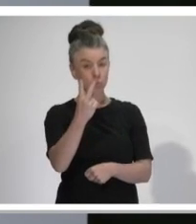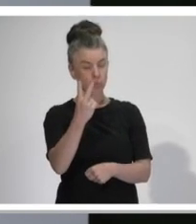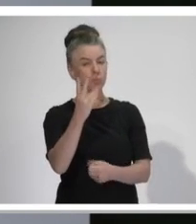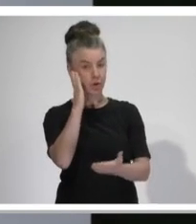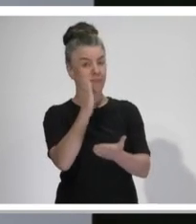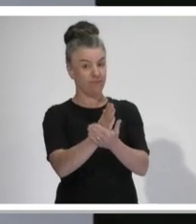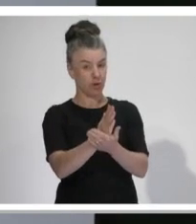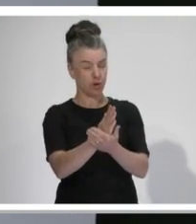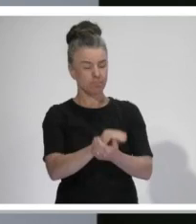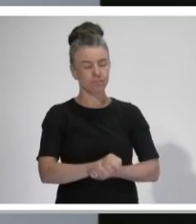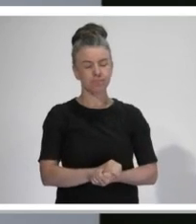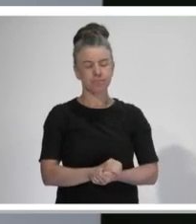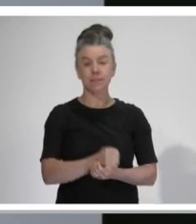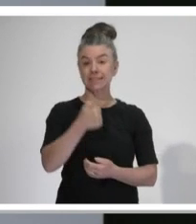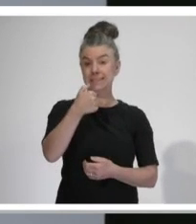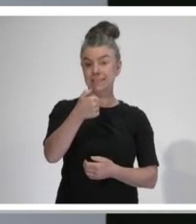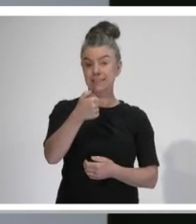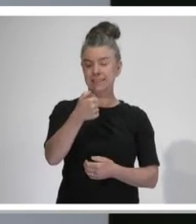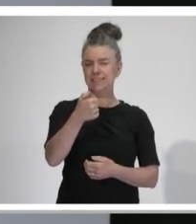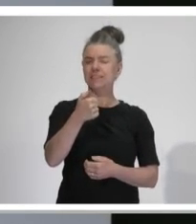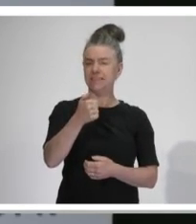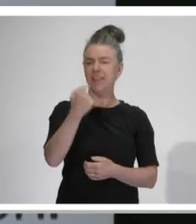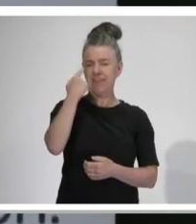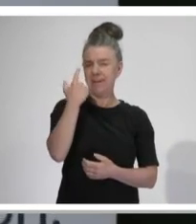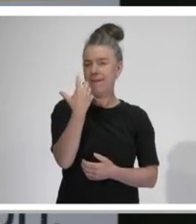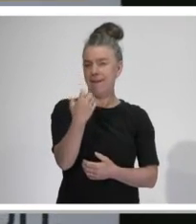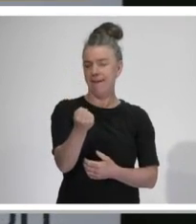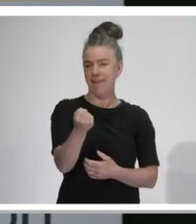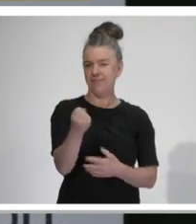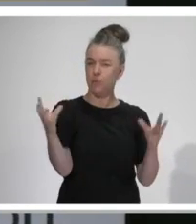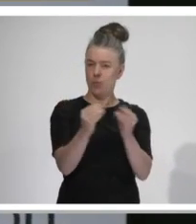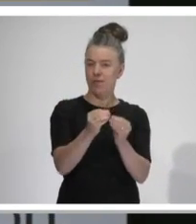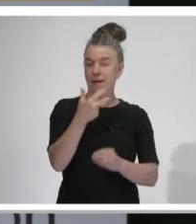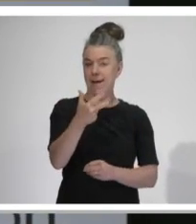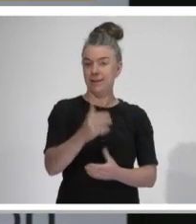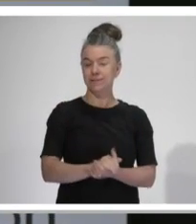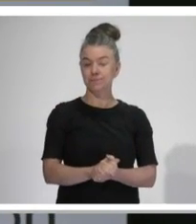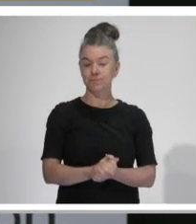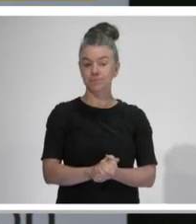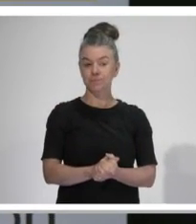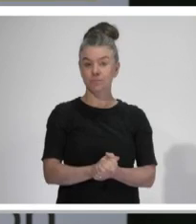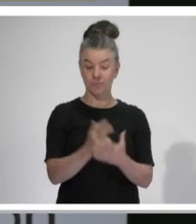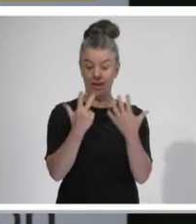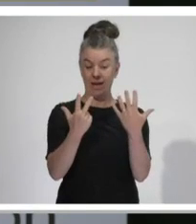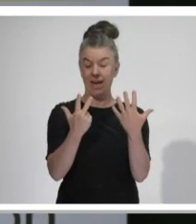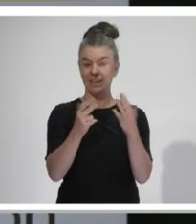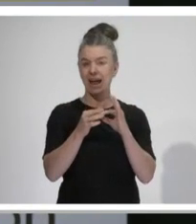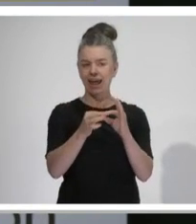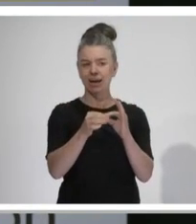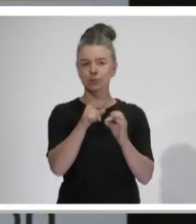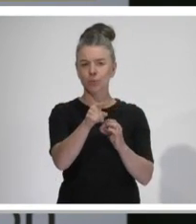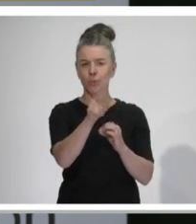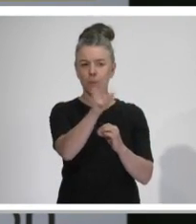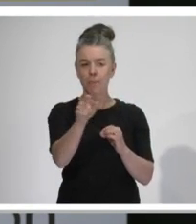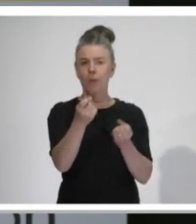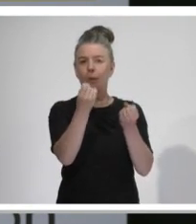confirmed cases and 6 new probable cases. And all of them are linked to either confirmed cases or